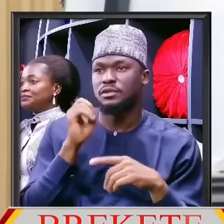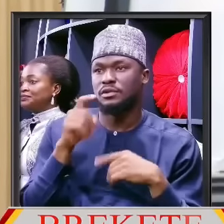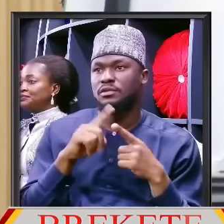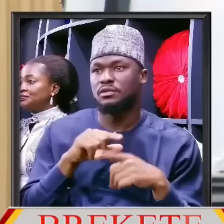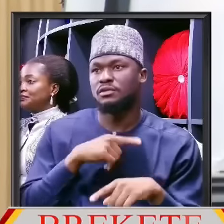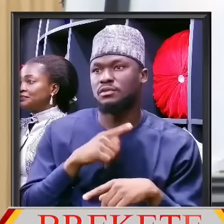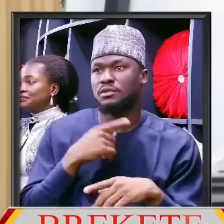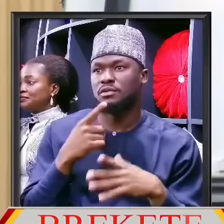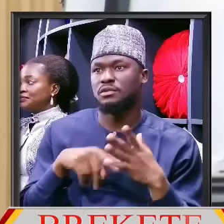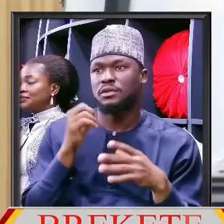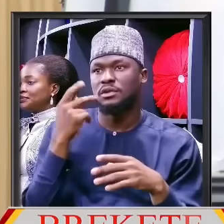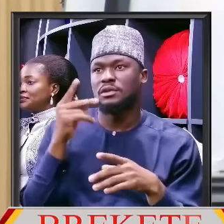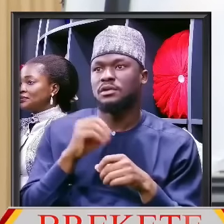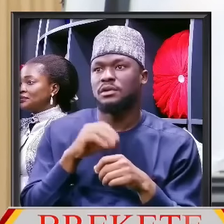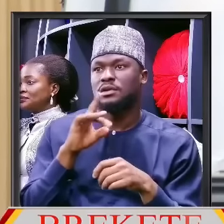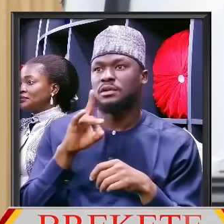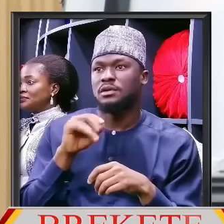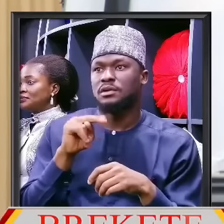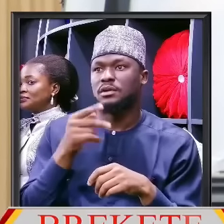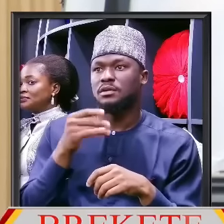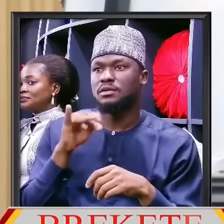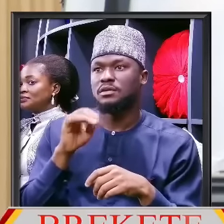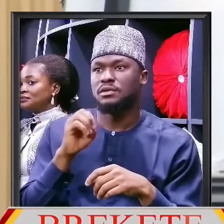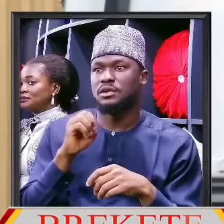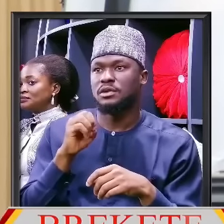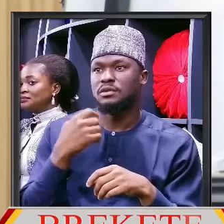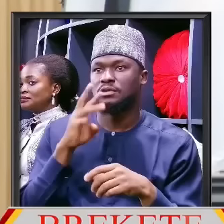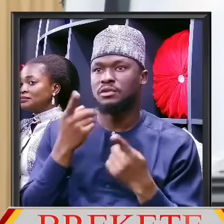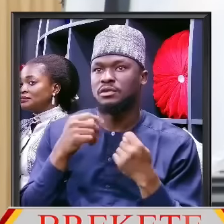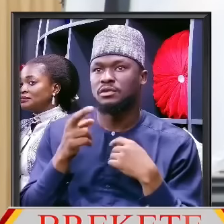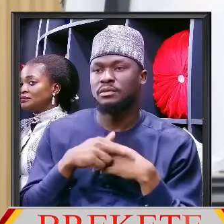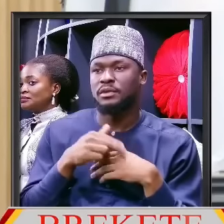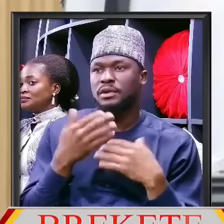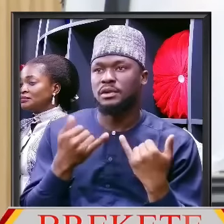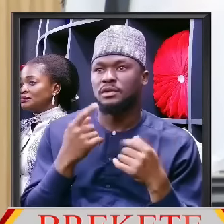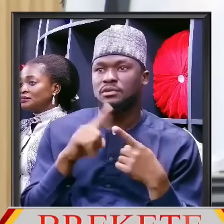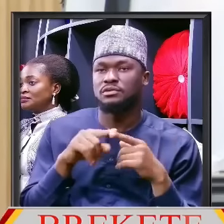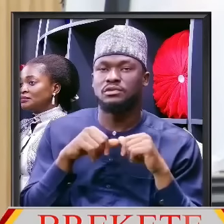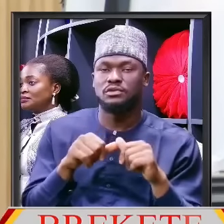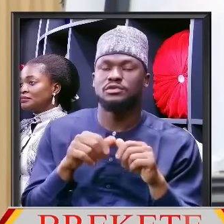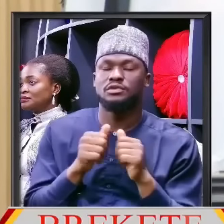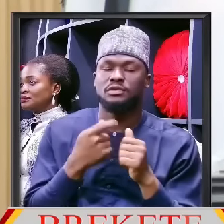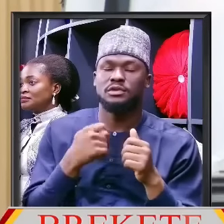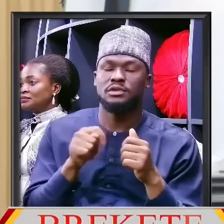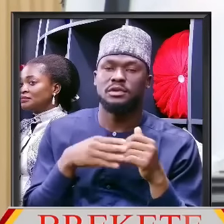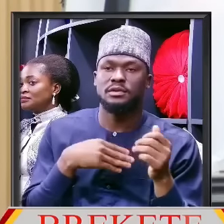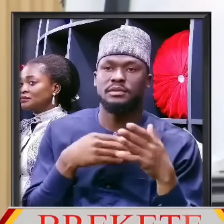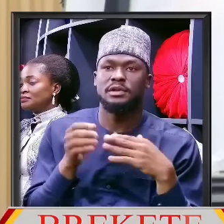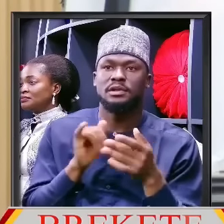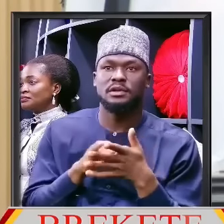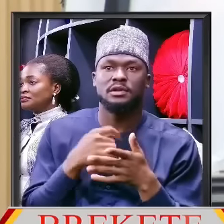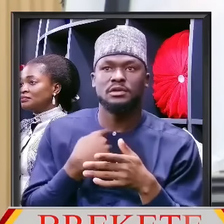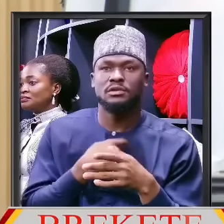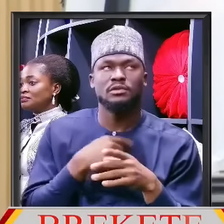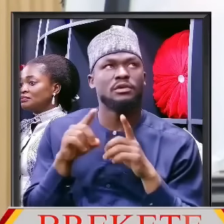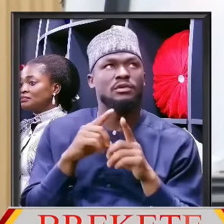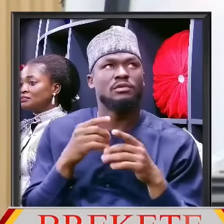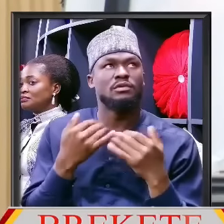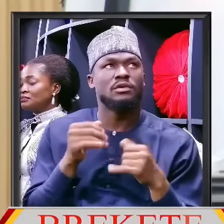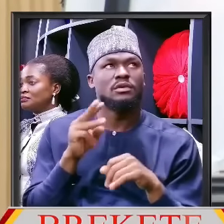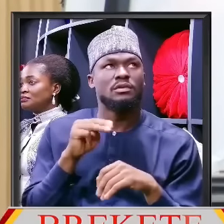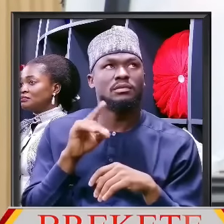for Dangote refinery. We are returning back to the studio now. Make we continue with the matter where we they do.